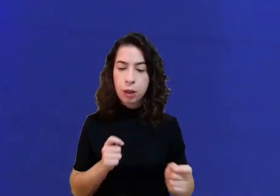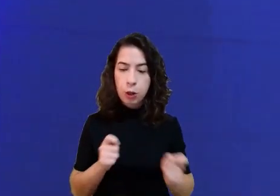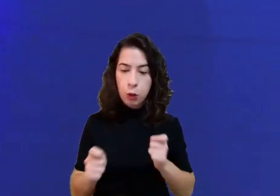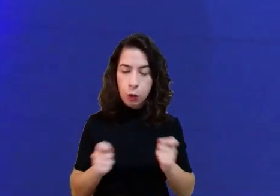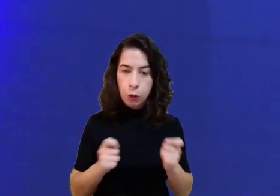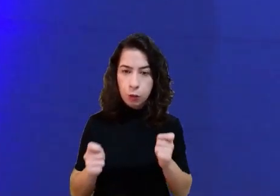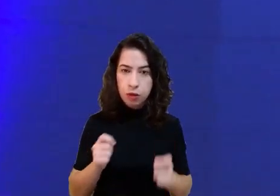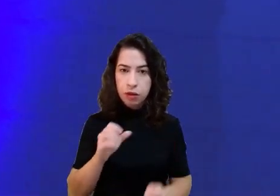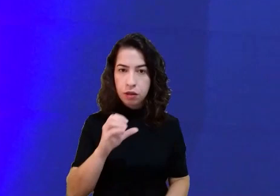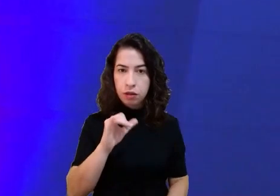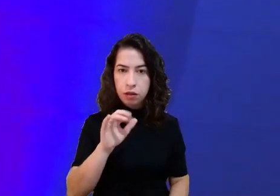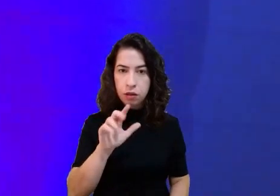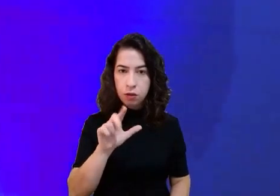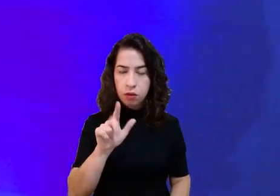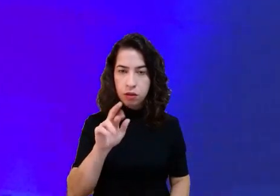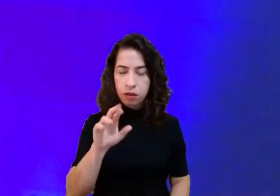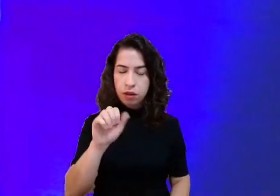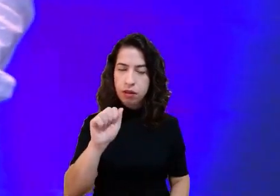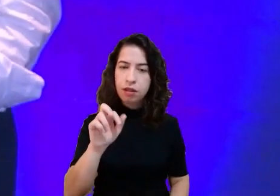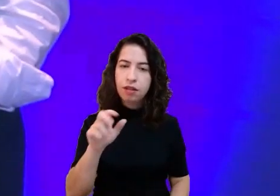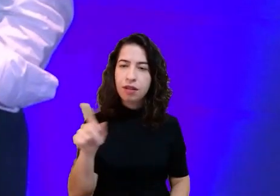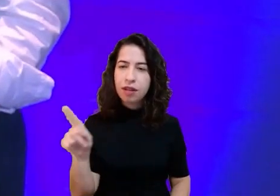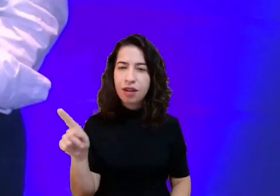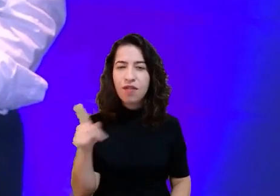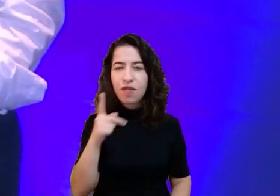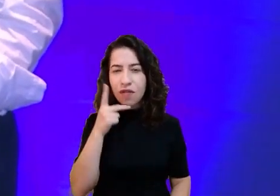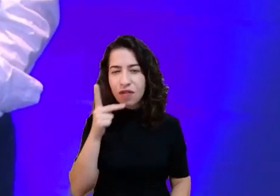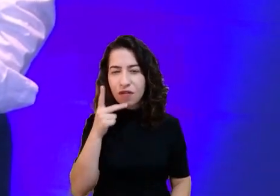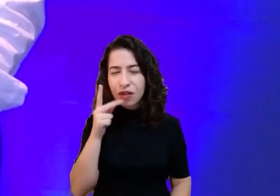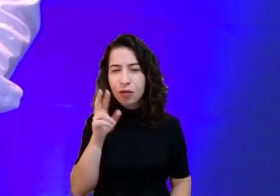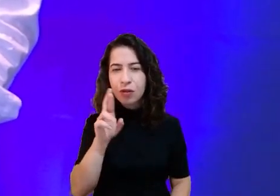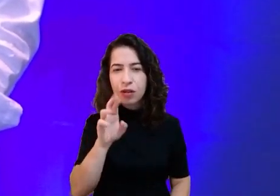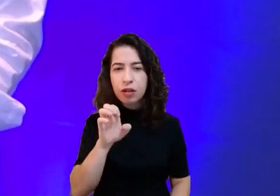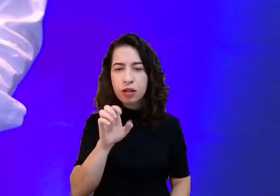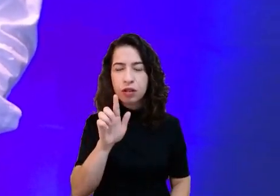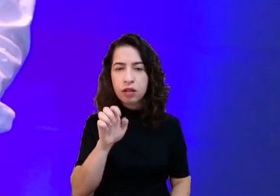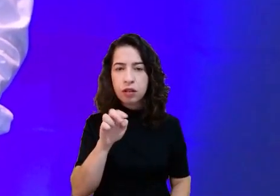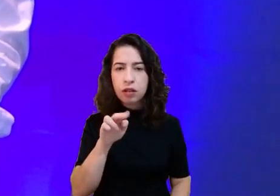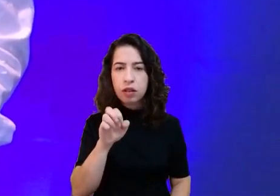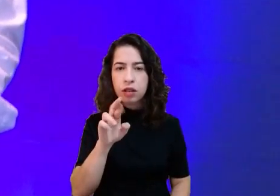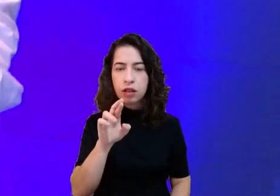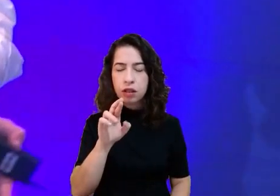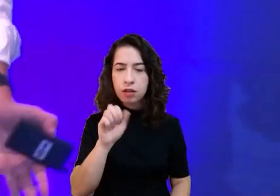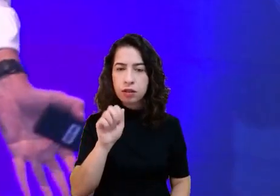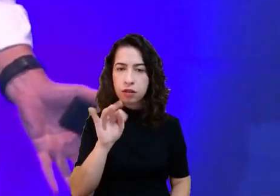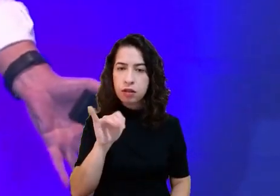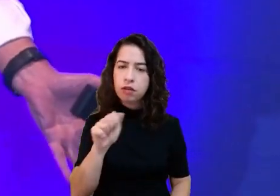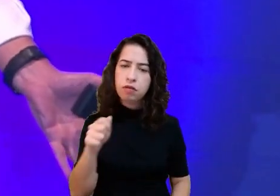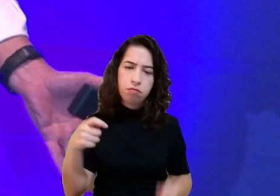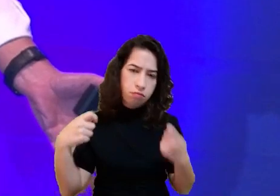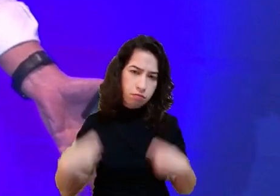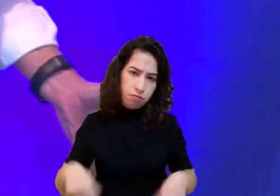economy, and my friend mentioned the regenerative economy, and it has to be a part of all that, of course.